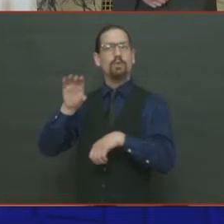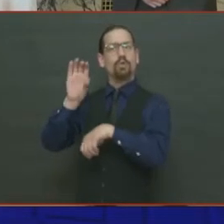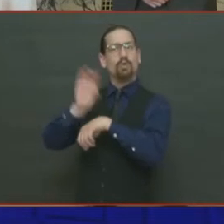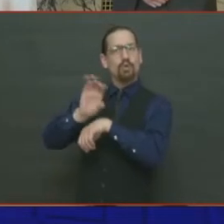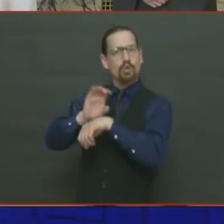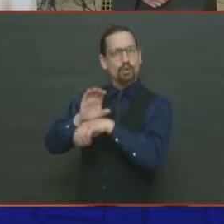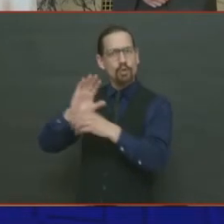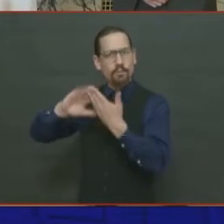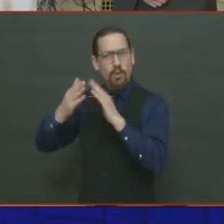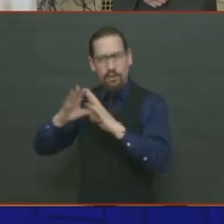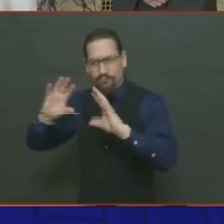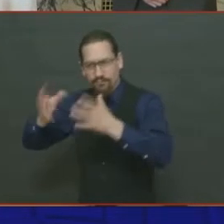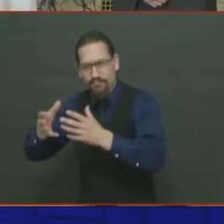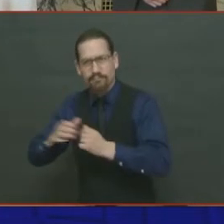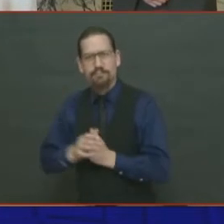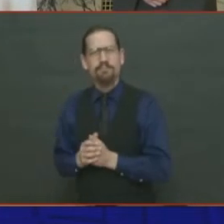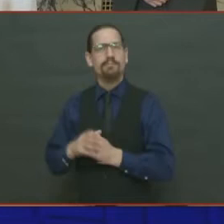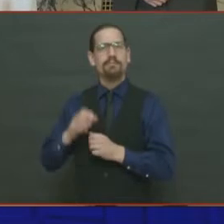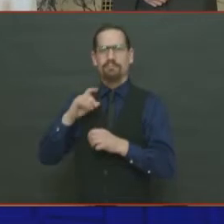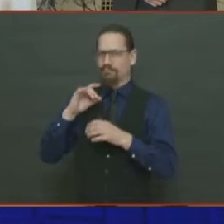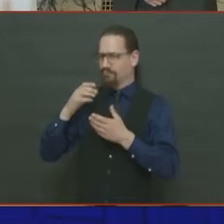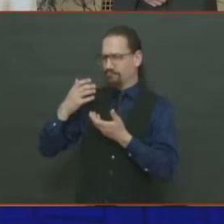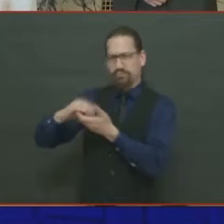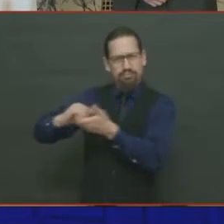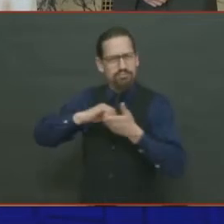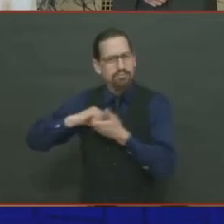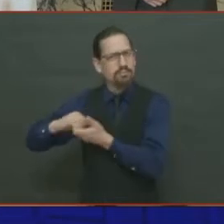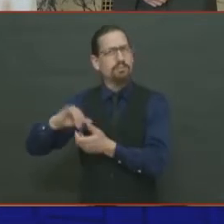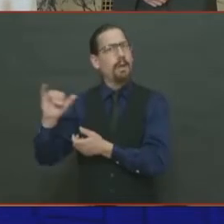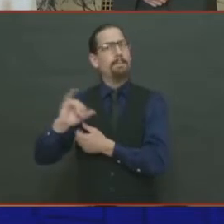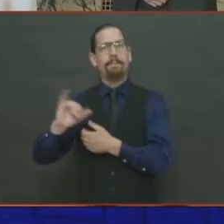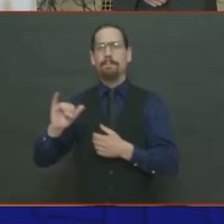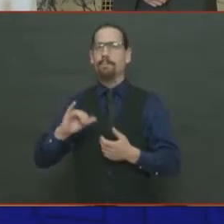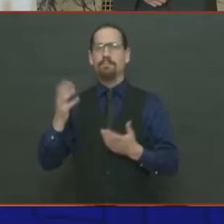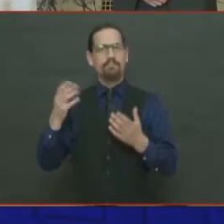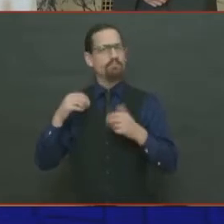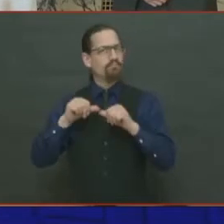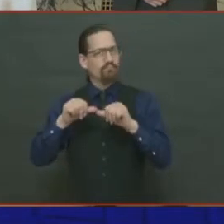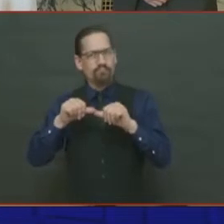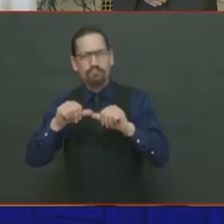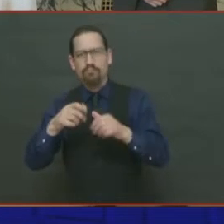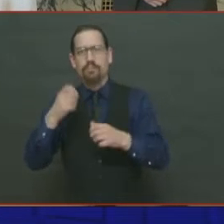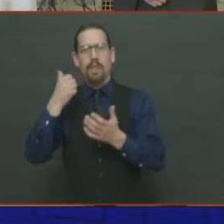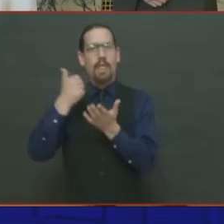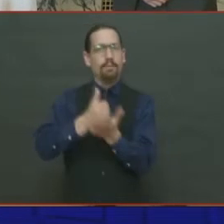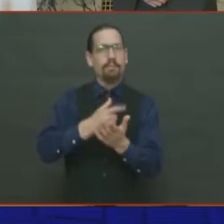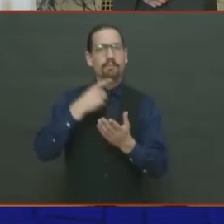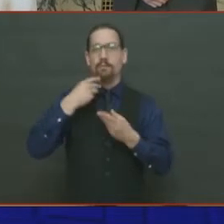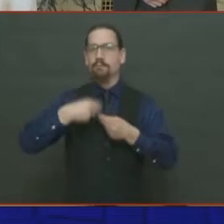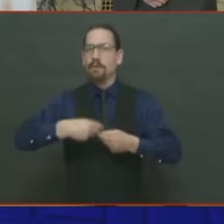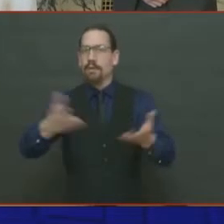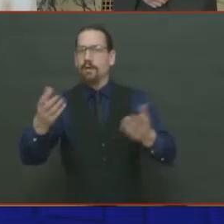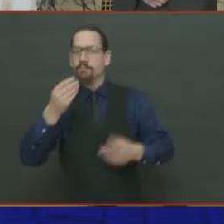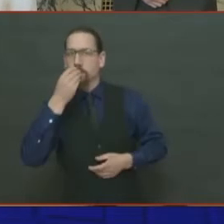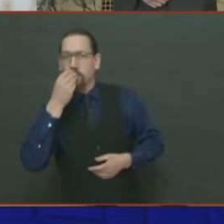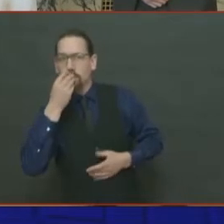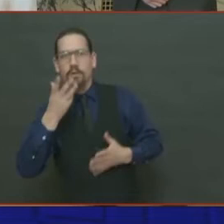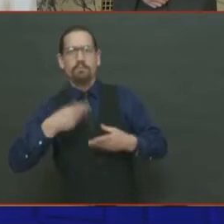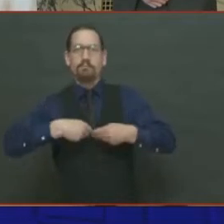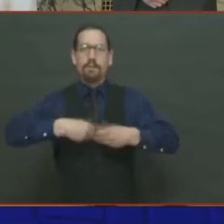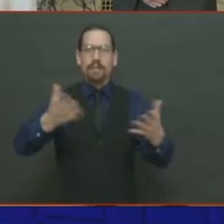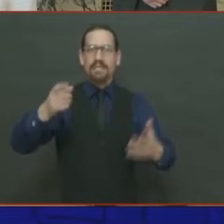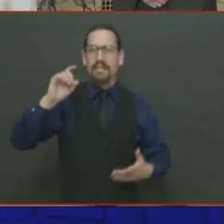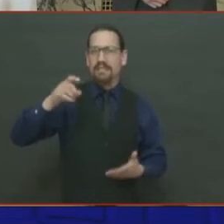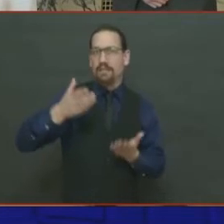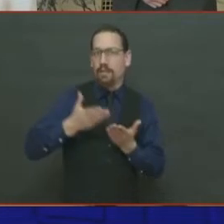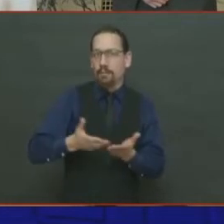been absolutely instrumental, all of them, in getting food and supplies into the hands of their followers who